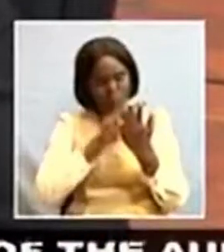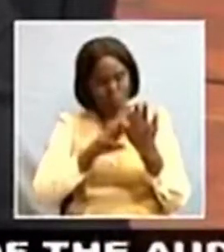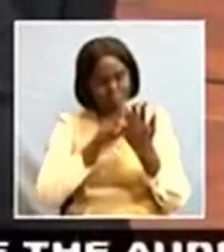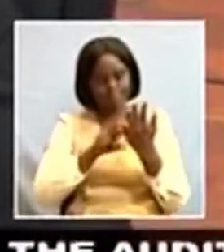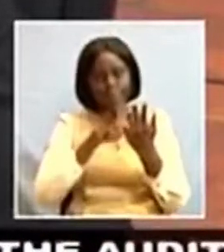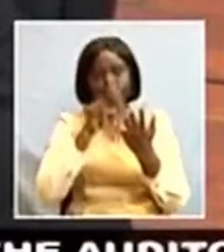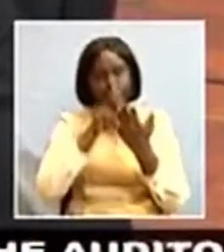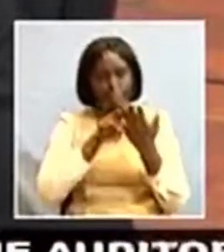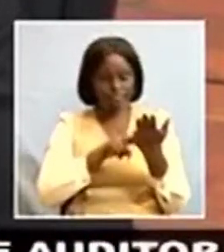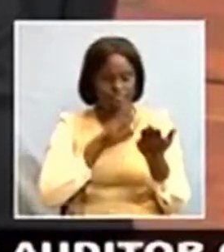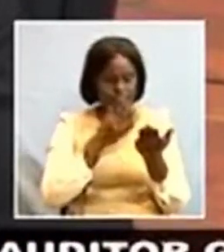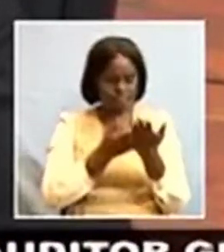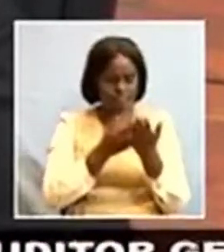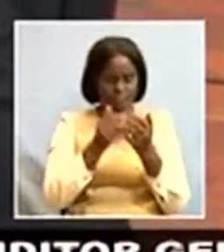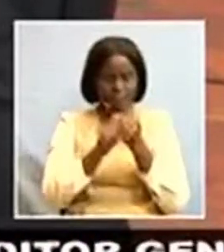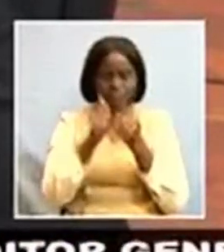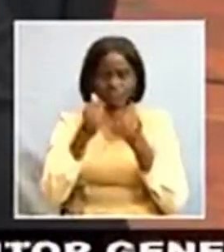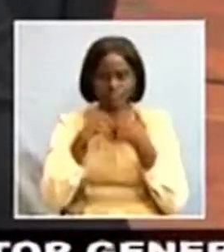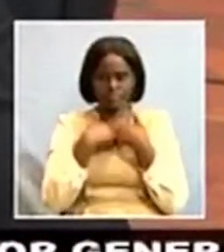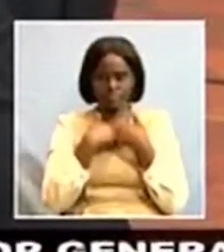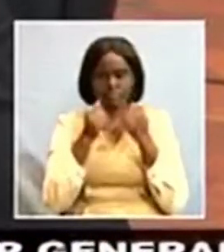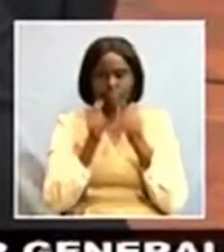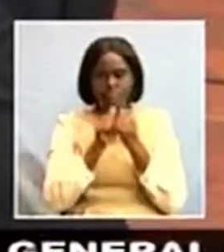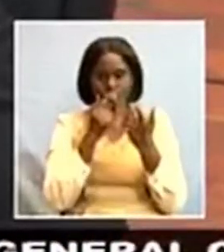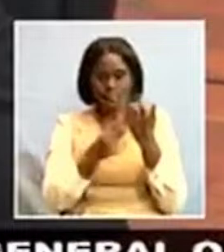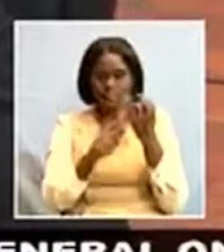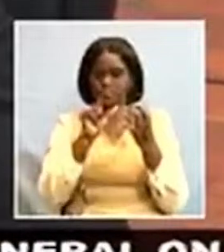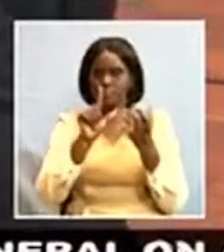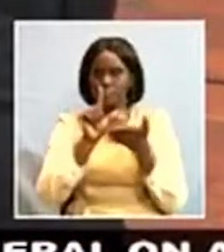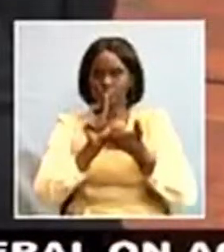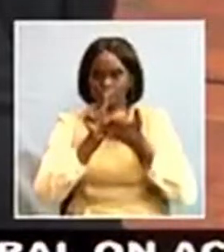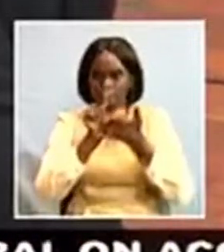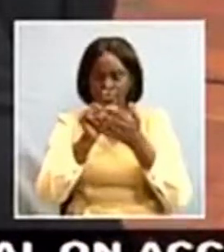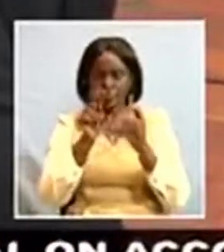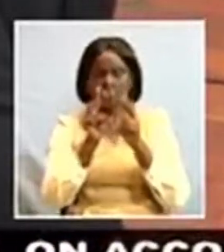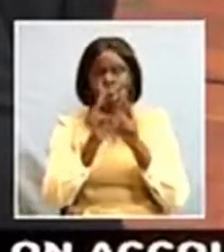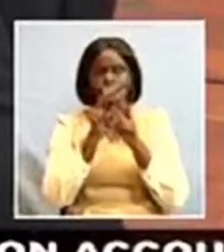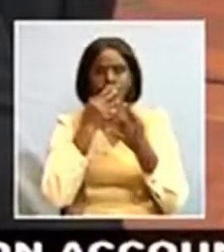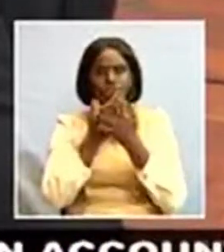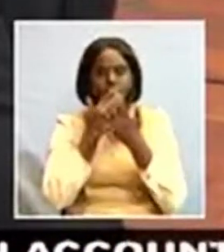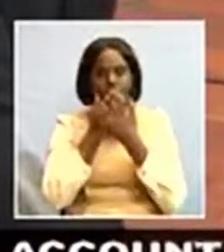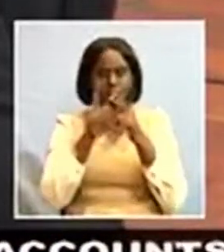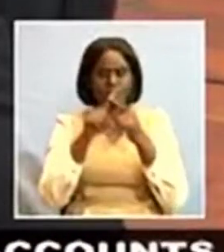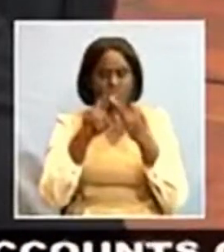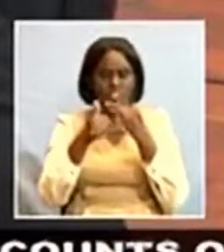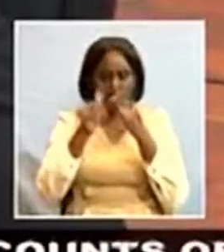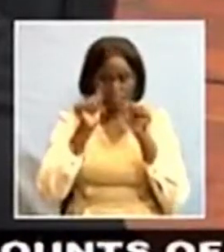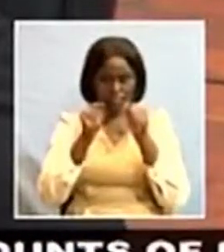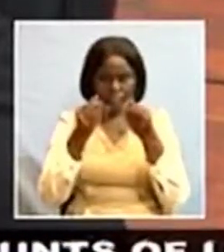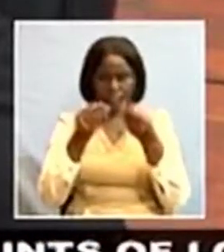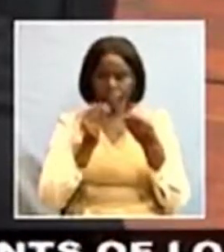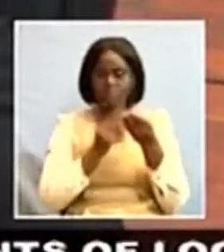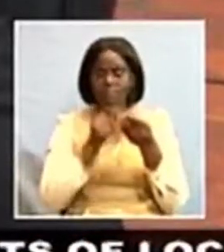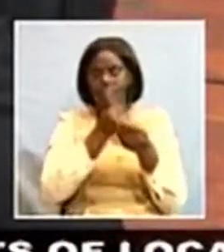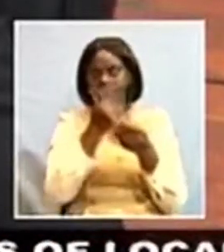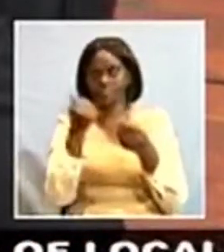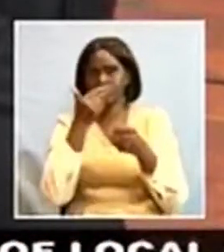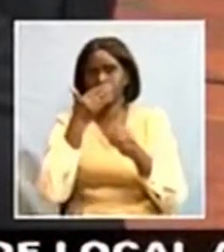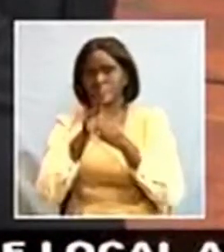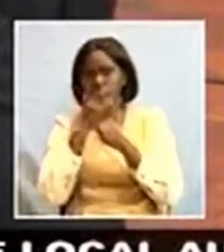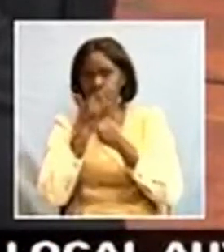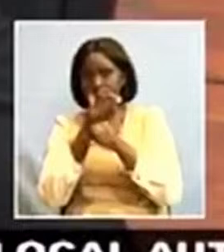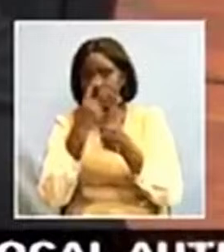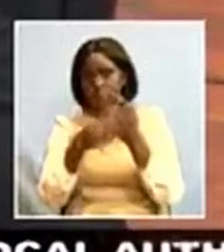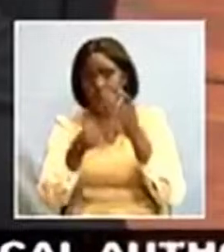management report which you have come up with, Lukulu Council, is very good. But could you just give us another assurance